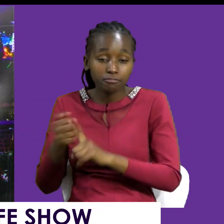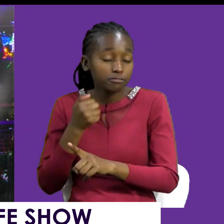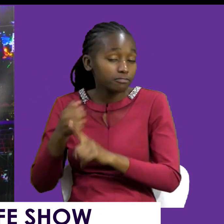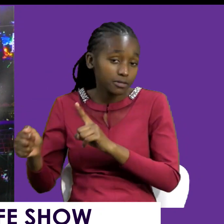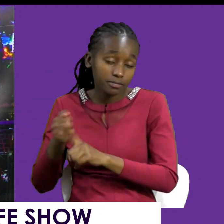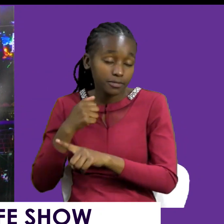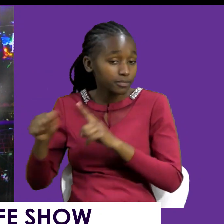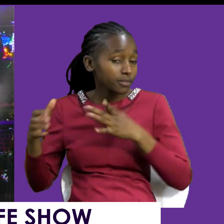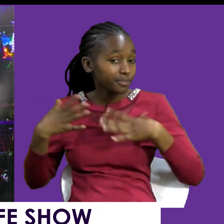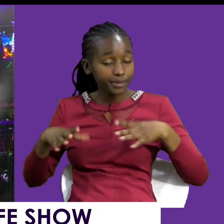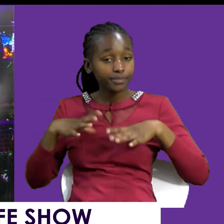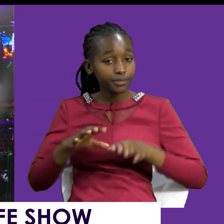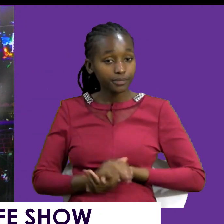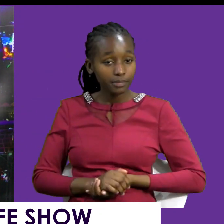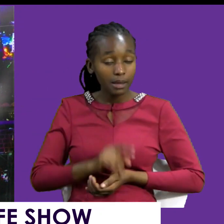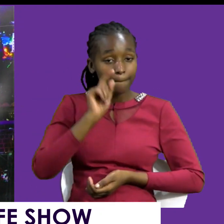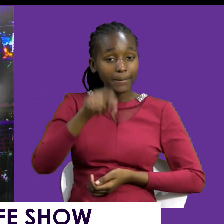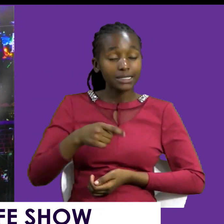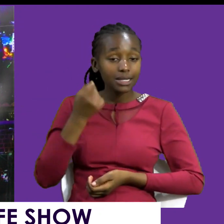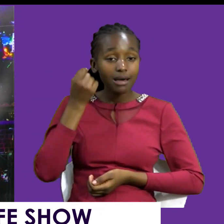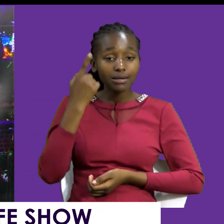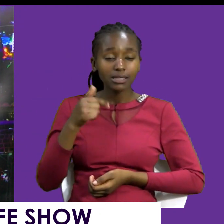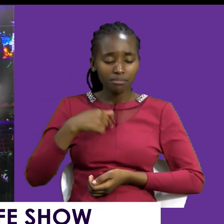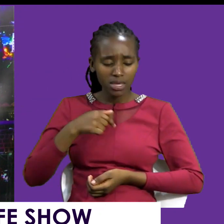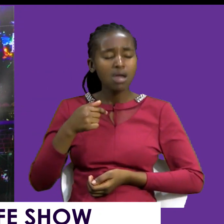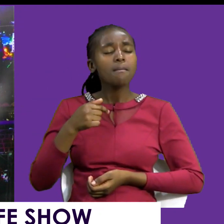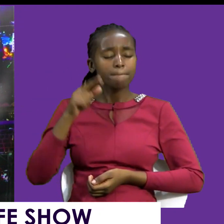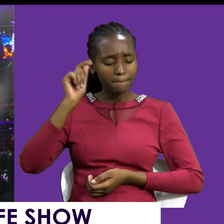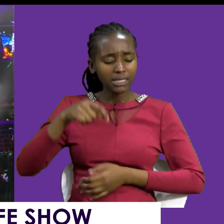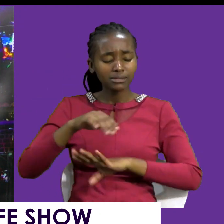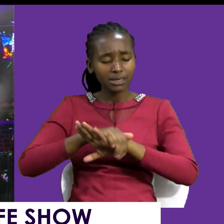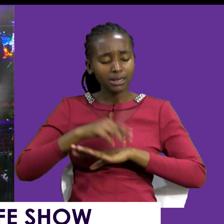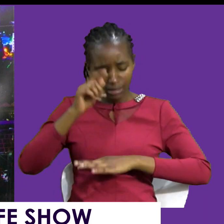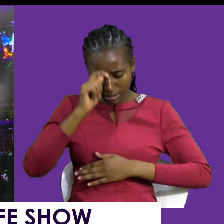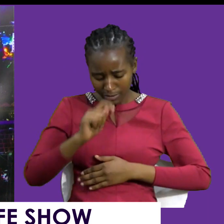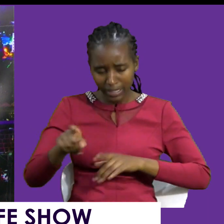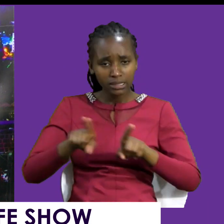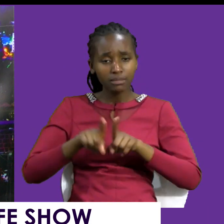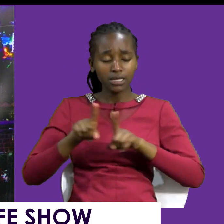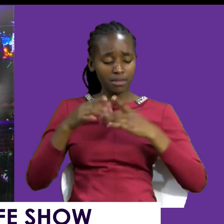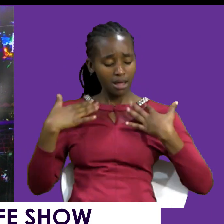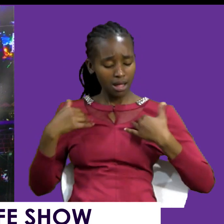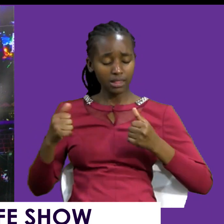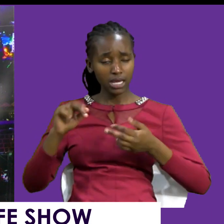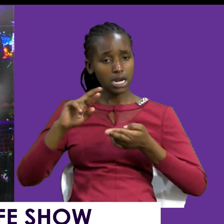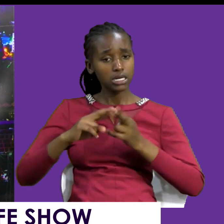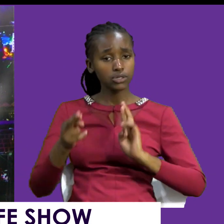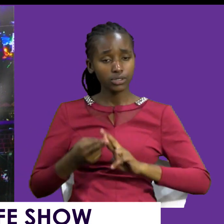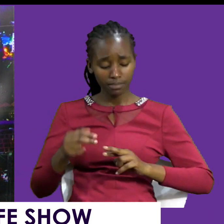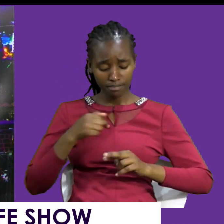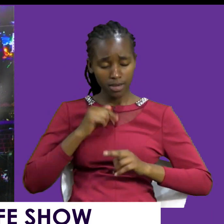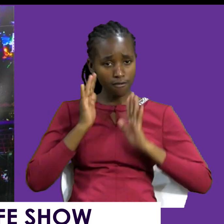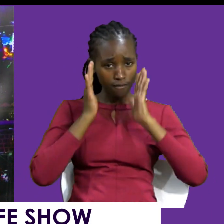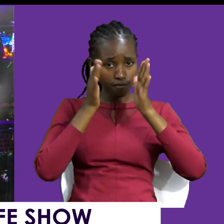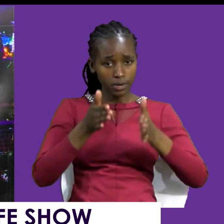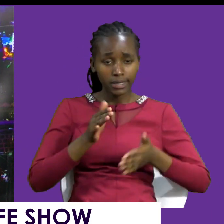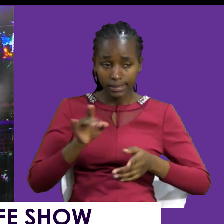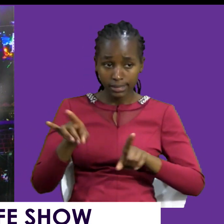that you deserve respect. You deserve healthy relationships. You are focused. You deserve